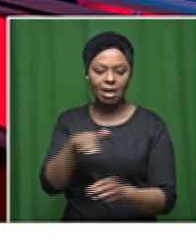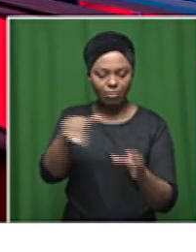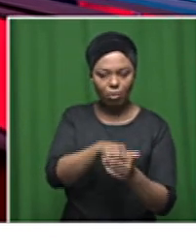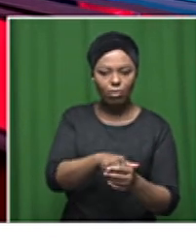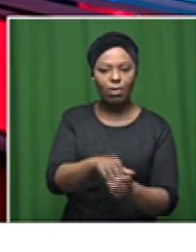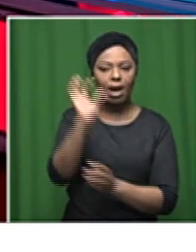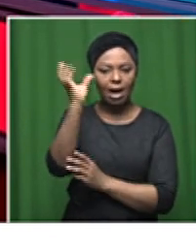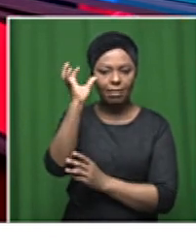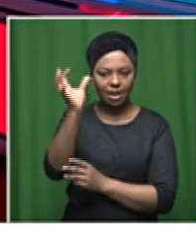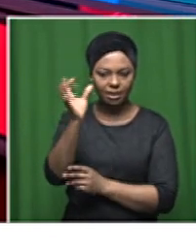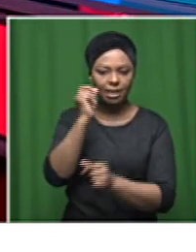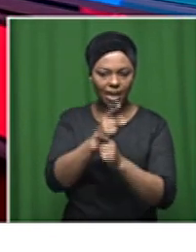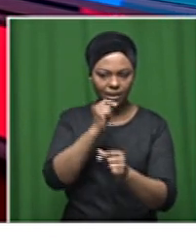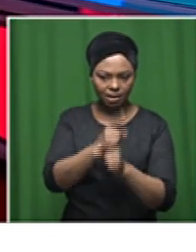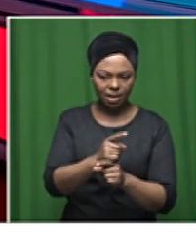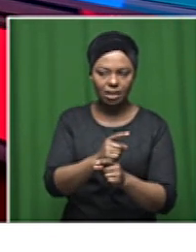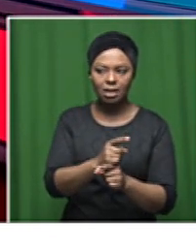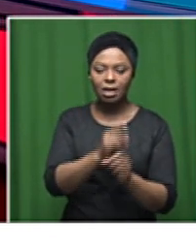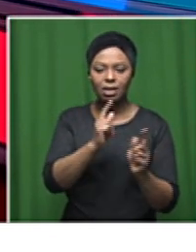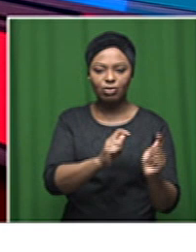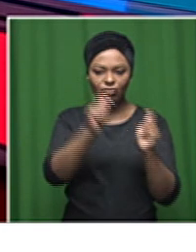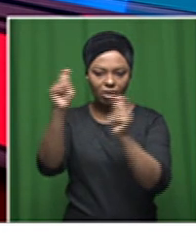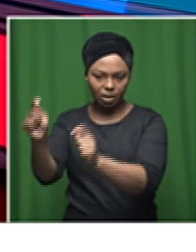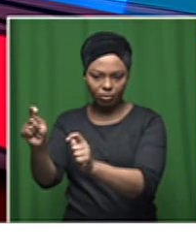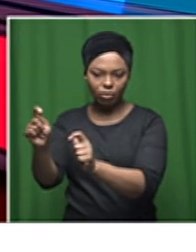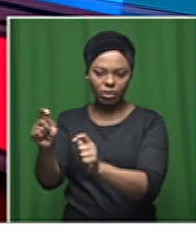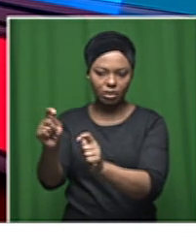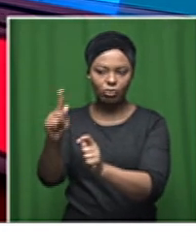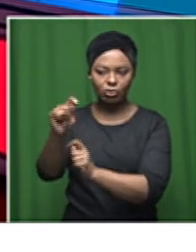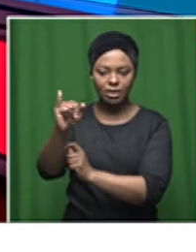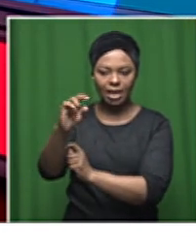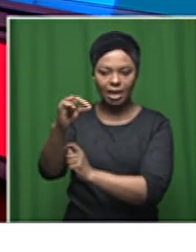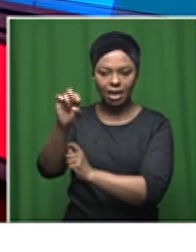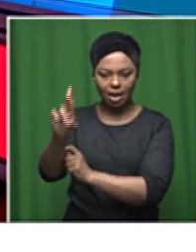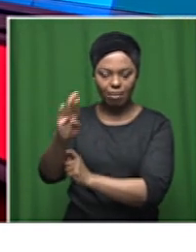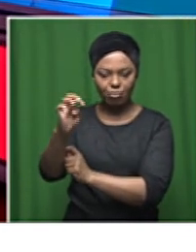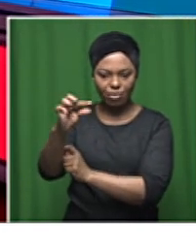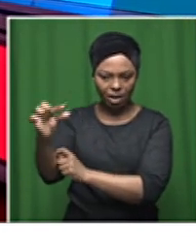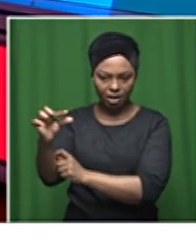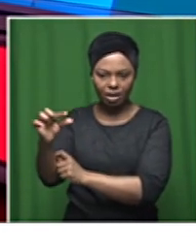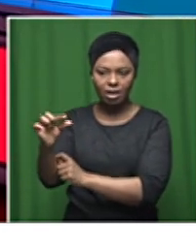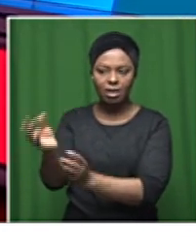taxi and transport them to, say, from Paarl to Tygerberg. They get